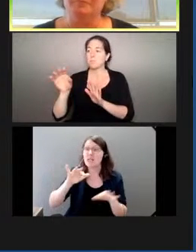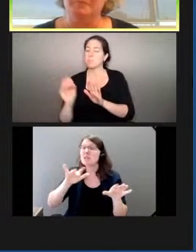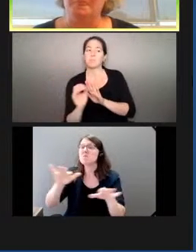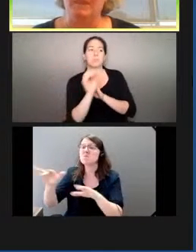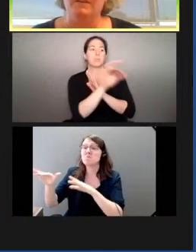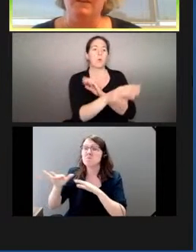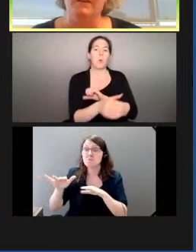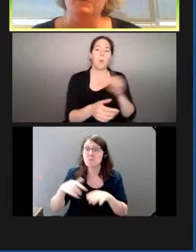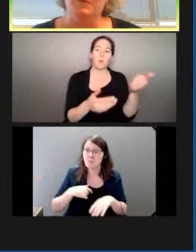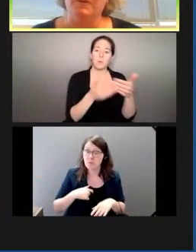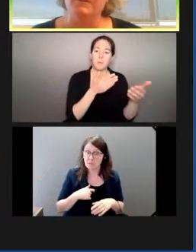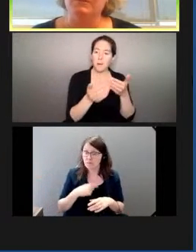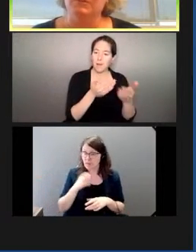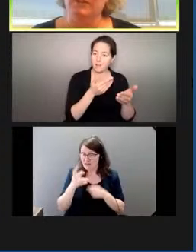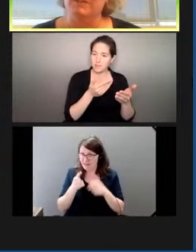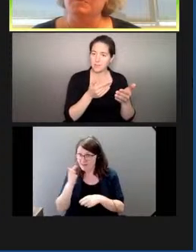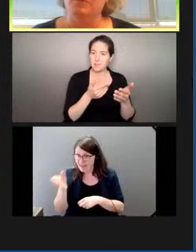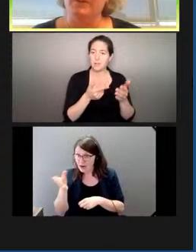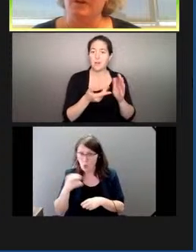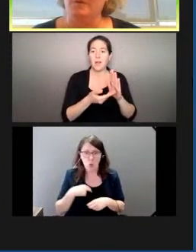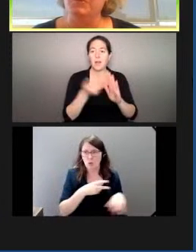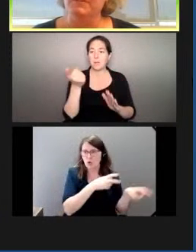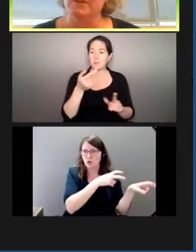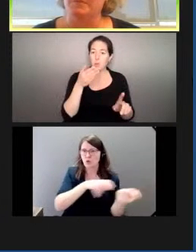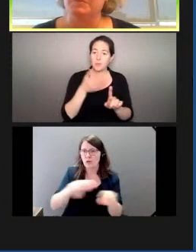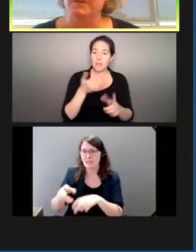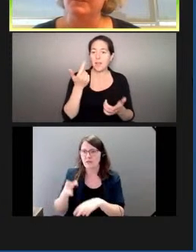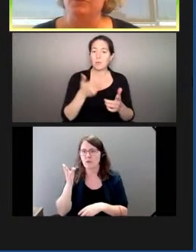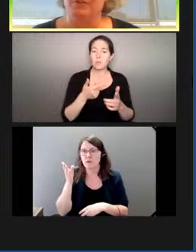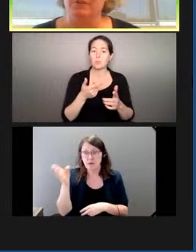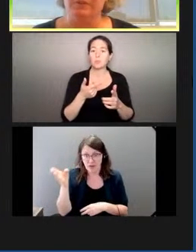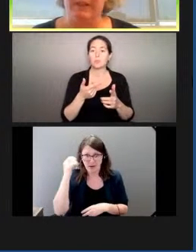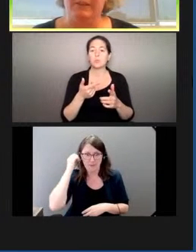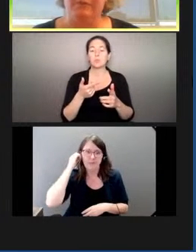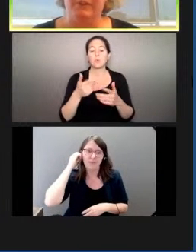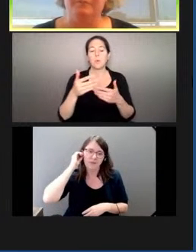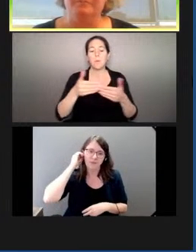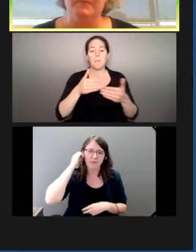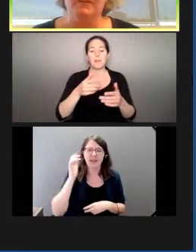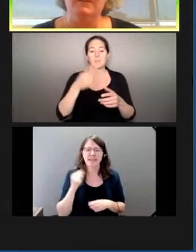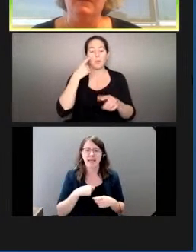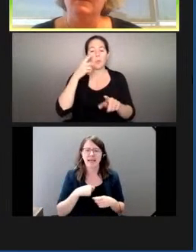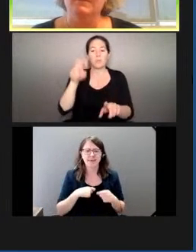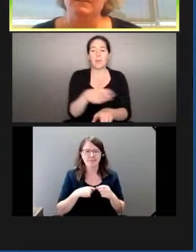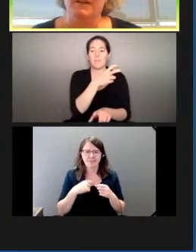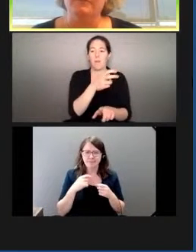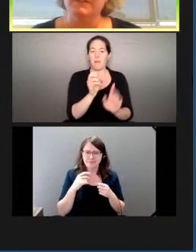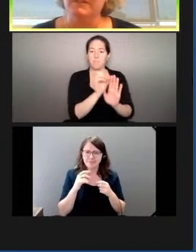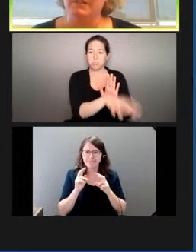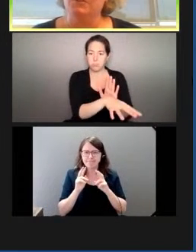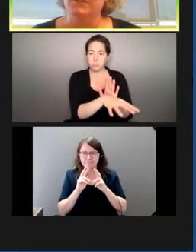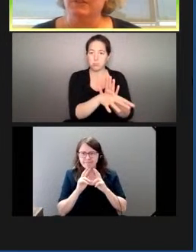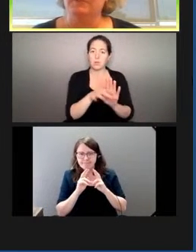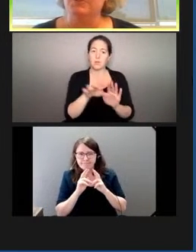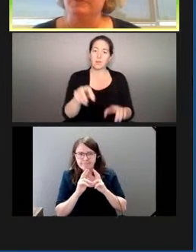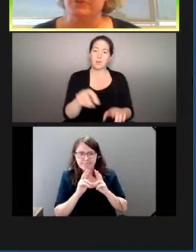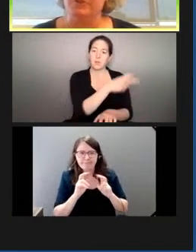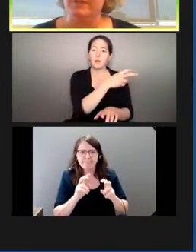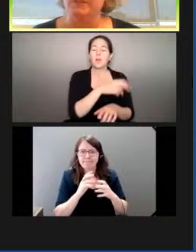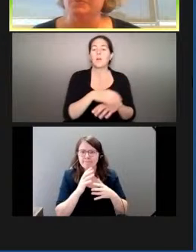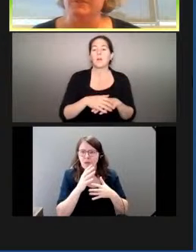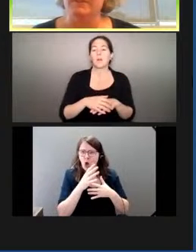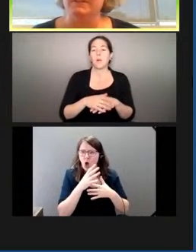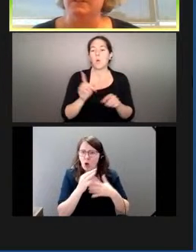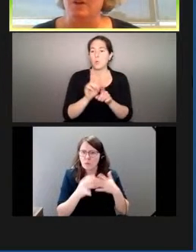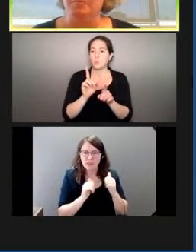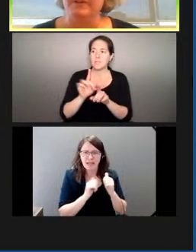station. And we would also look at exploring options to optimize the Trail Road landfill. Staff continue to leverage